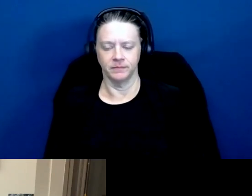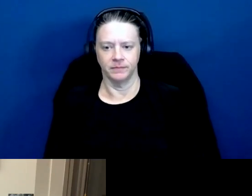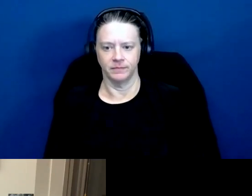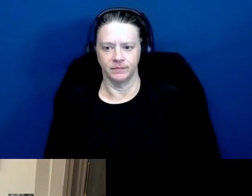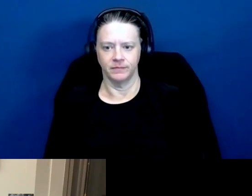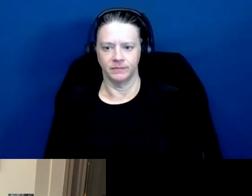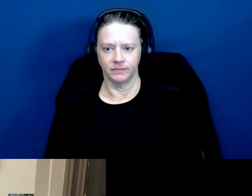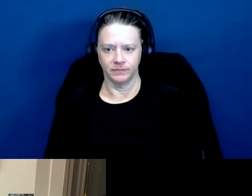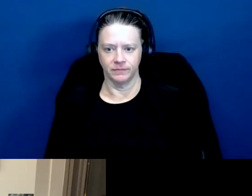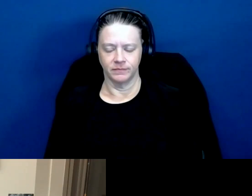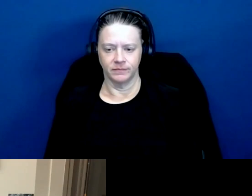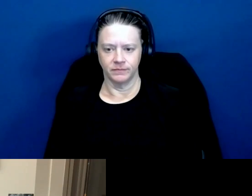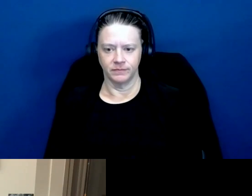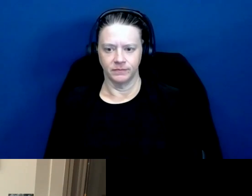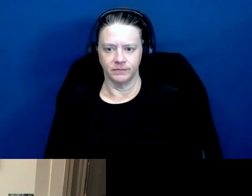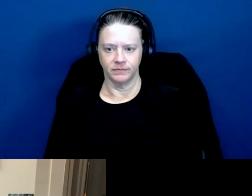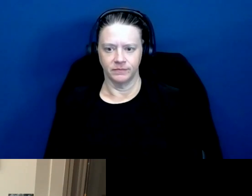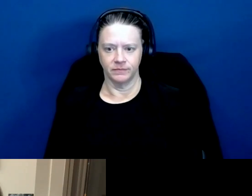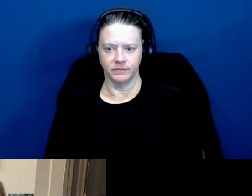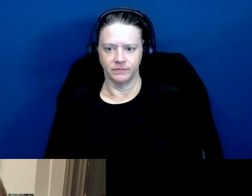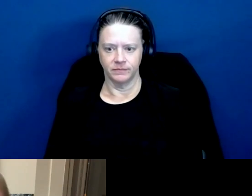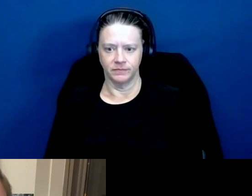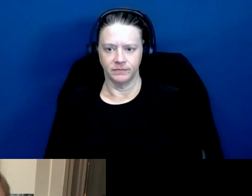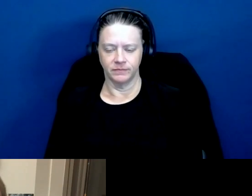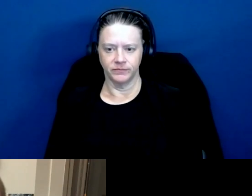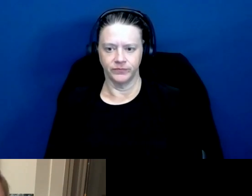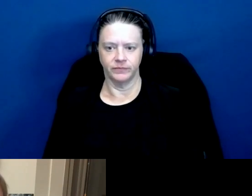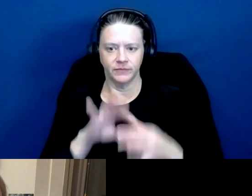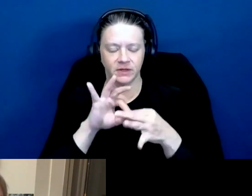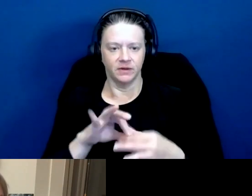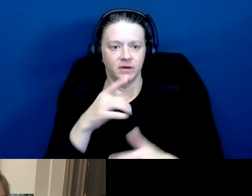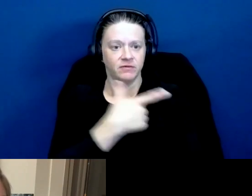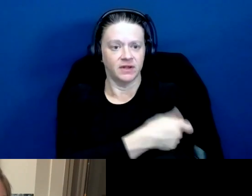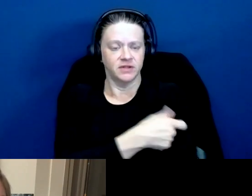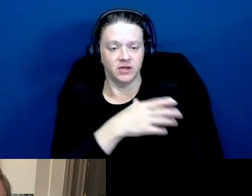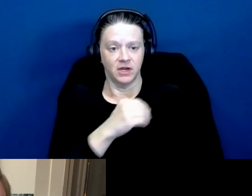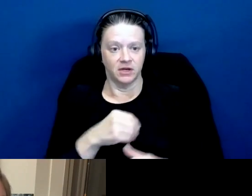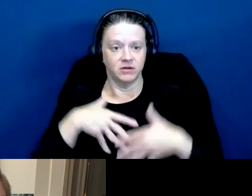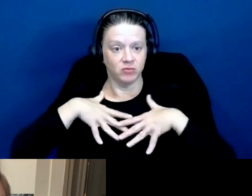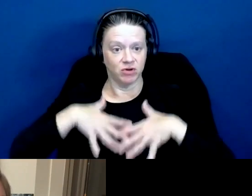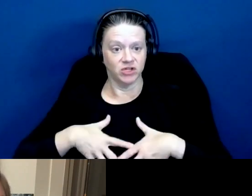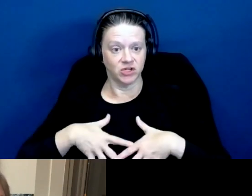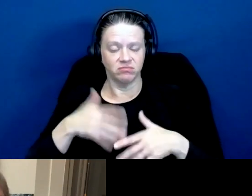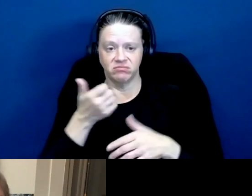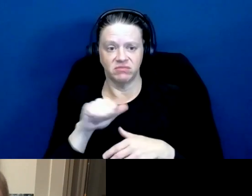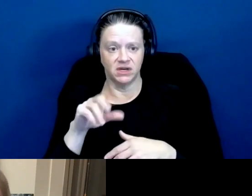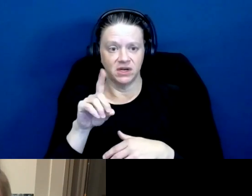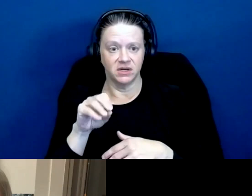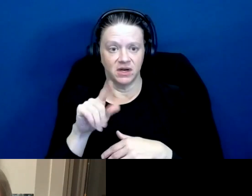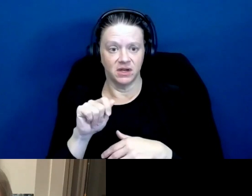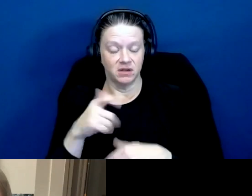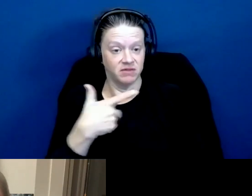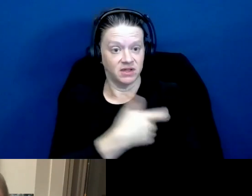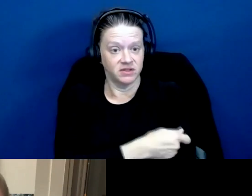saw another questions. For vaccination and depression, any data about that, how vaccination might